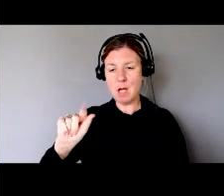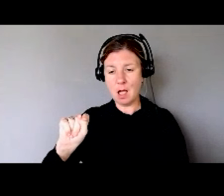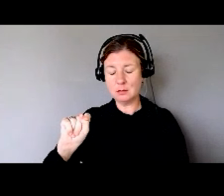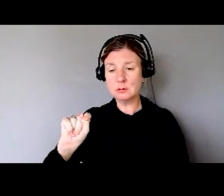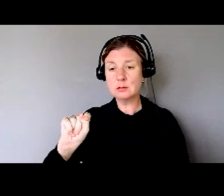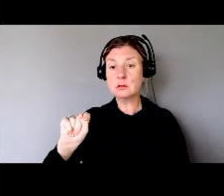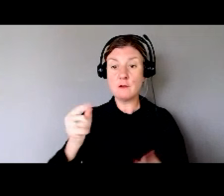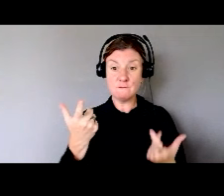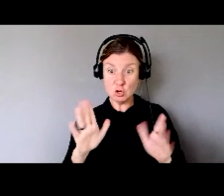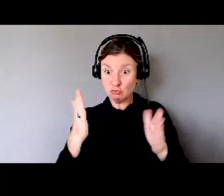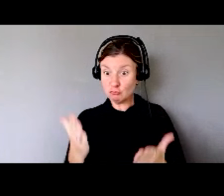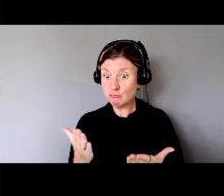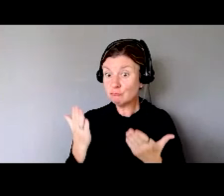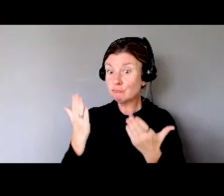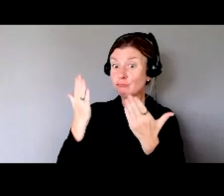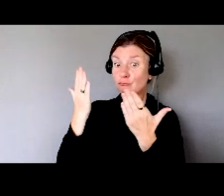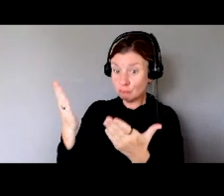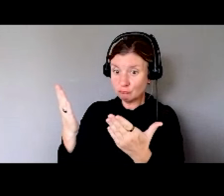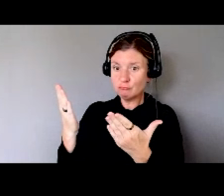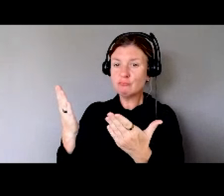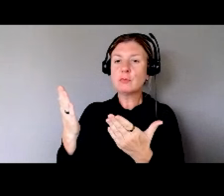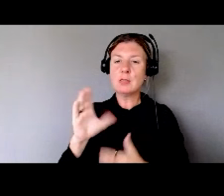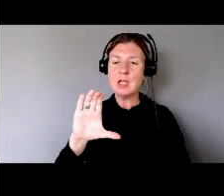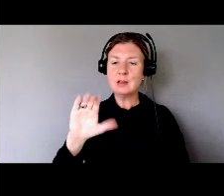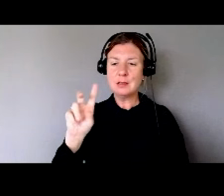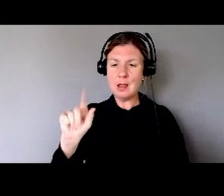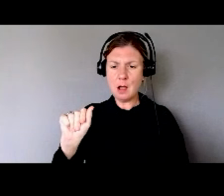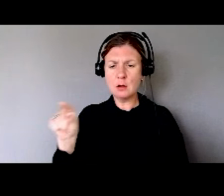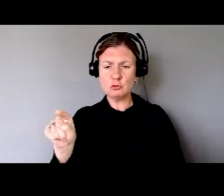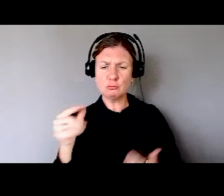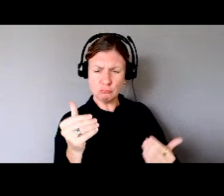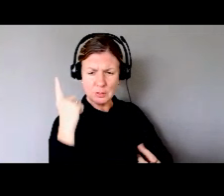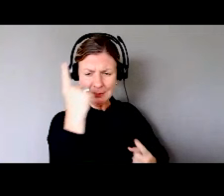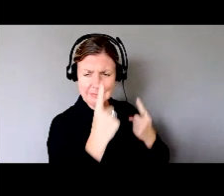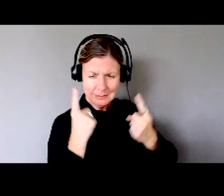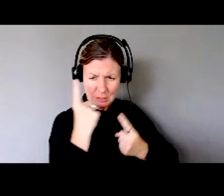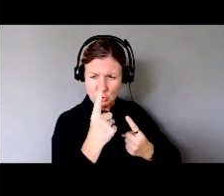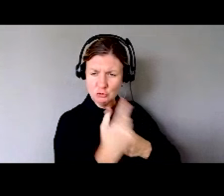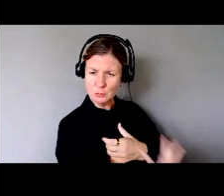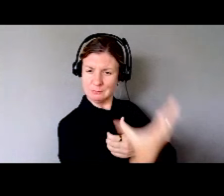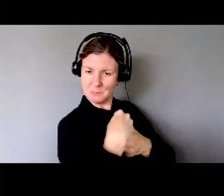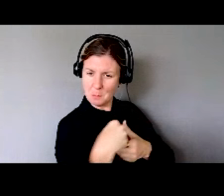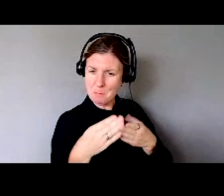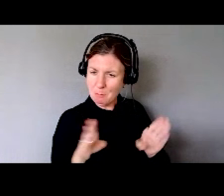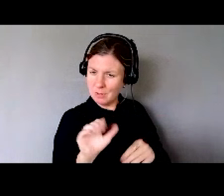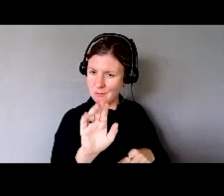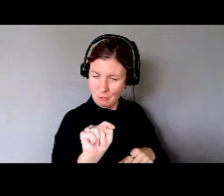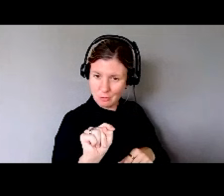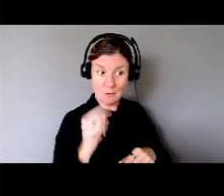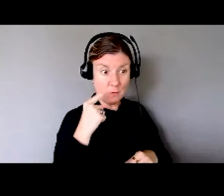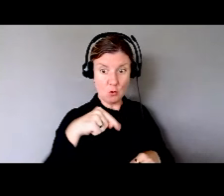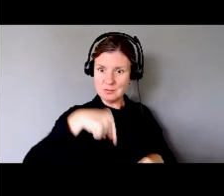put forward a recommendation for CADA to consider incorporating public art as part of the Walden